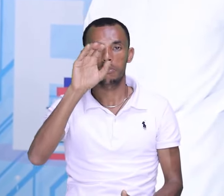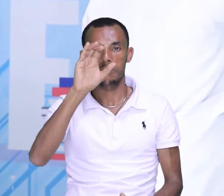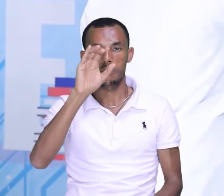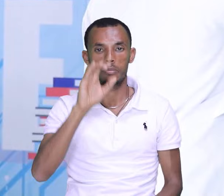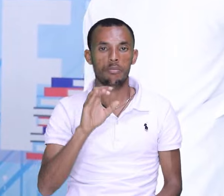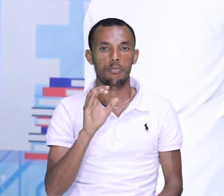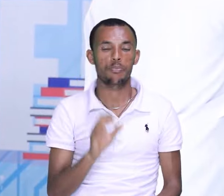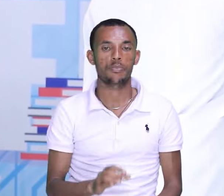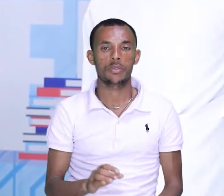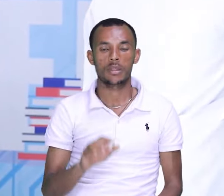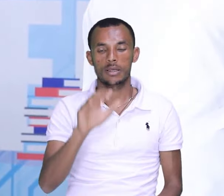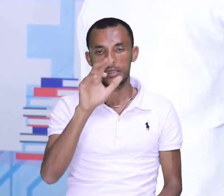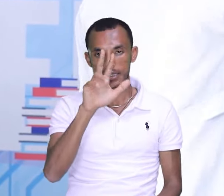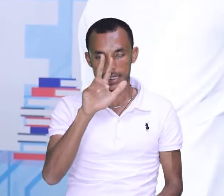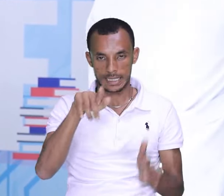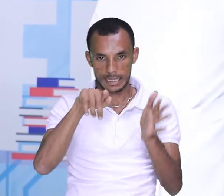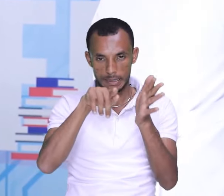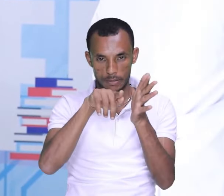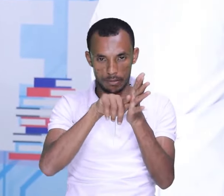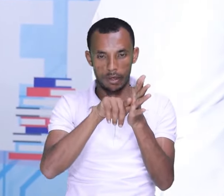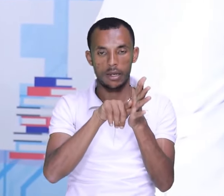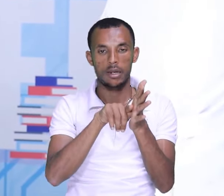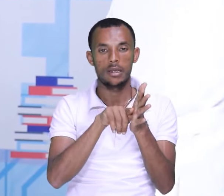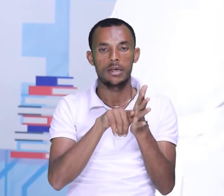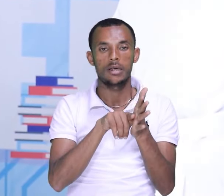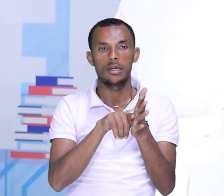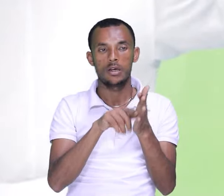NO3 minus converted into